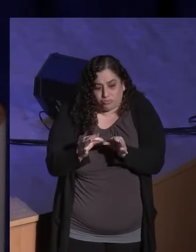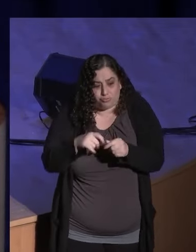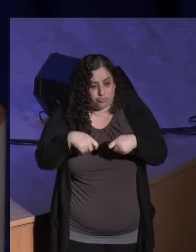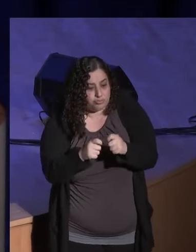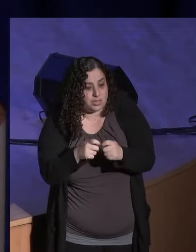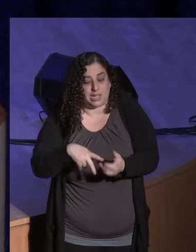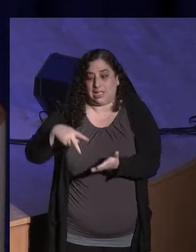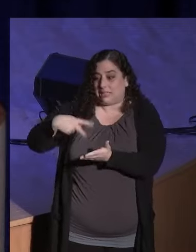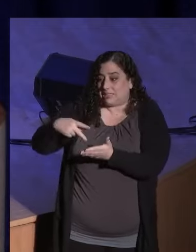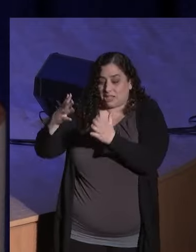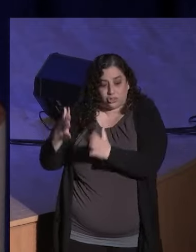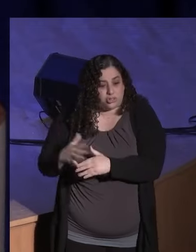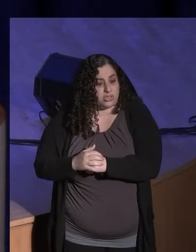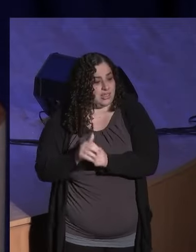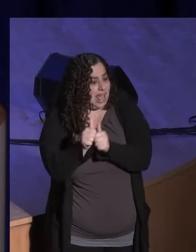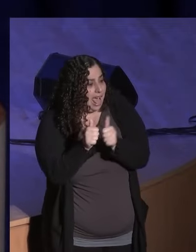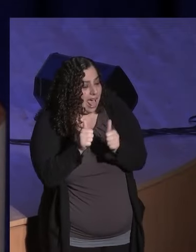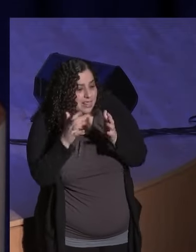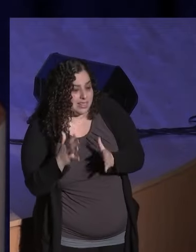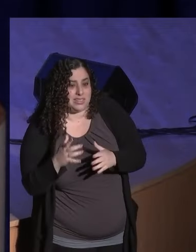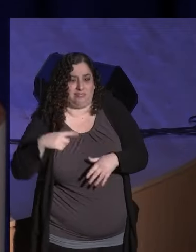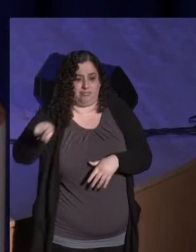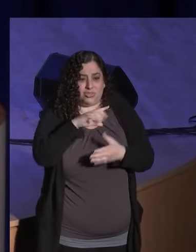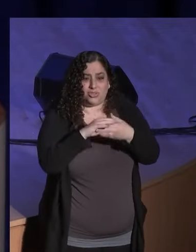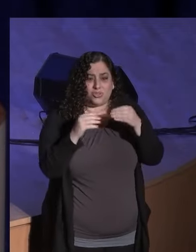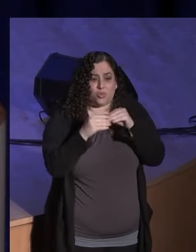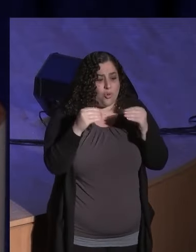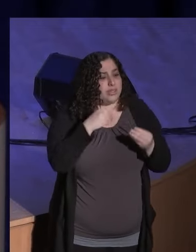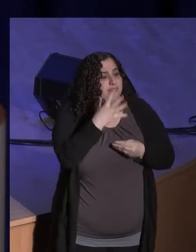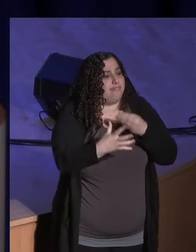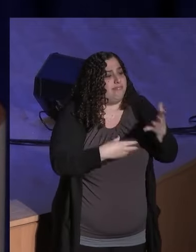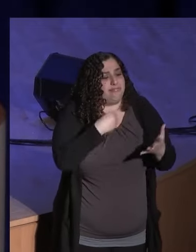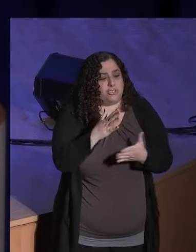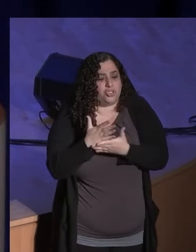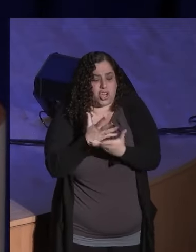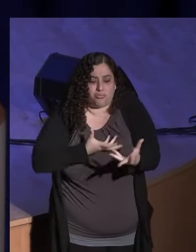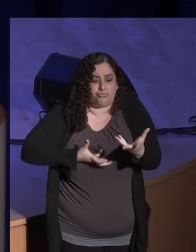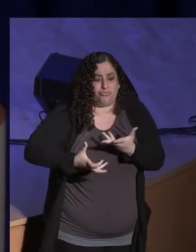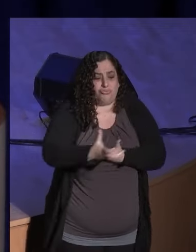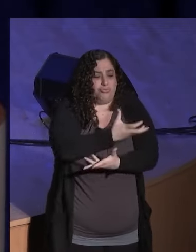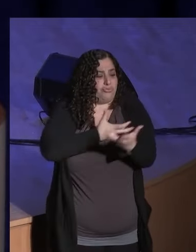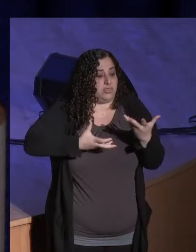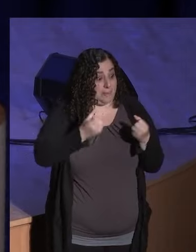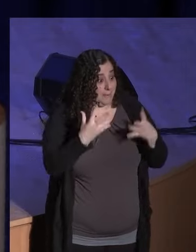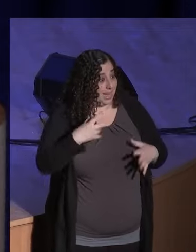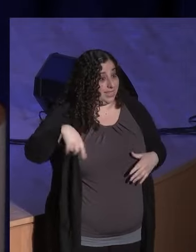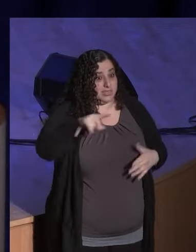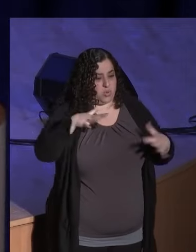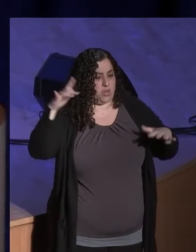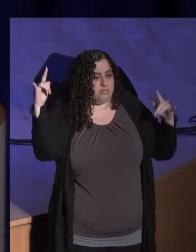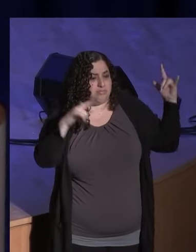who will be here the next 6 days. Many have traveled great distances to share their